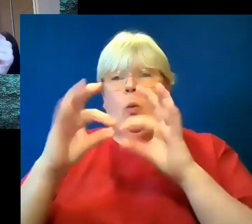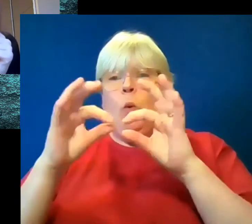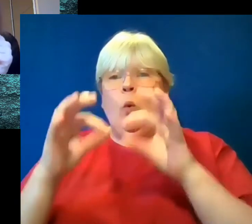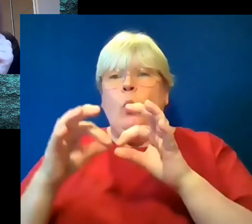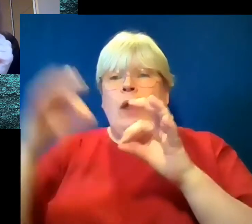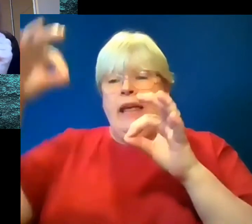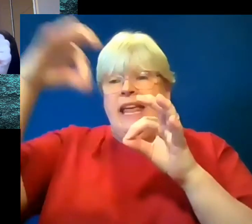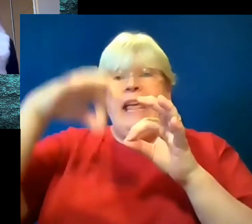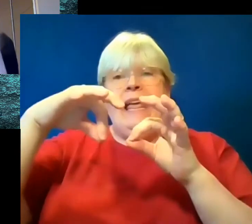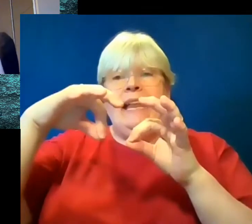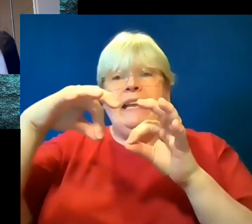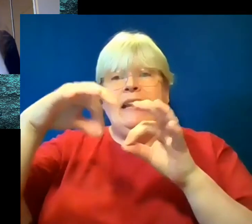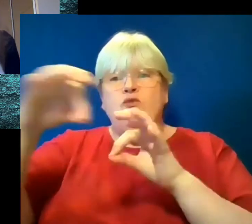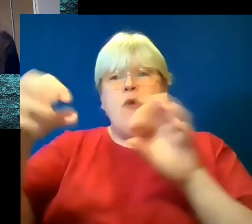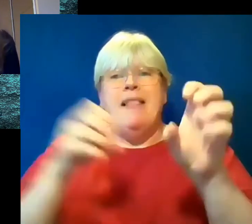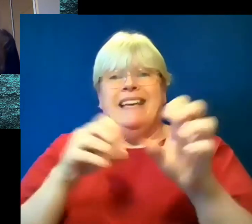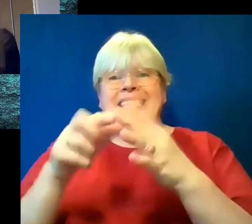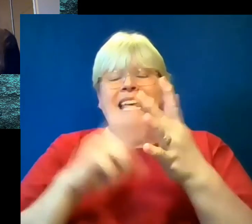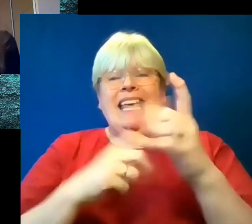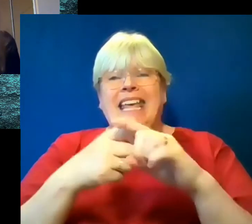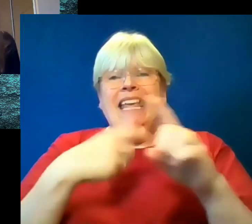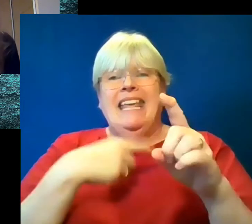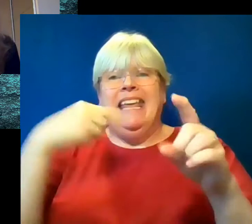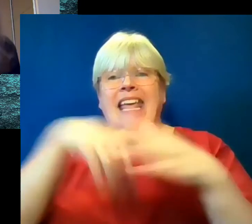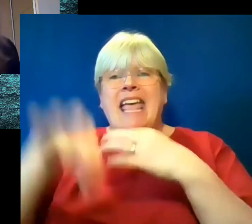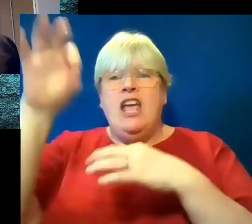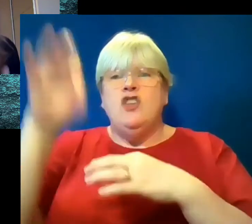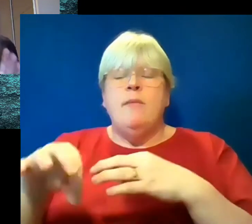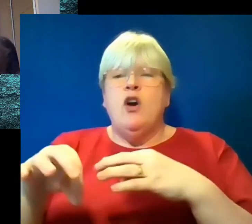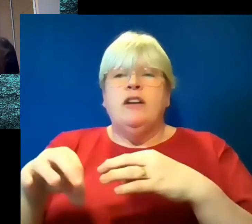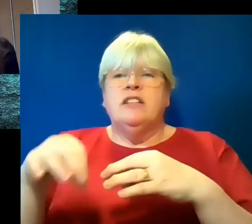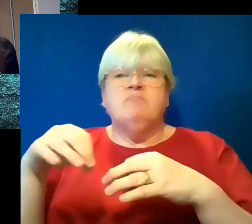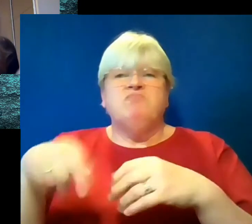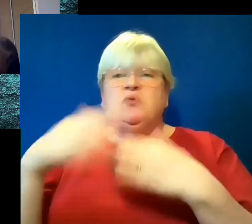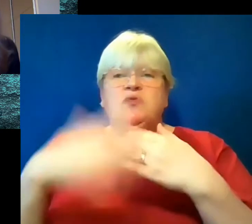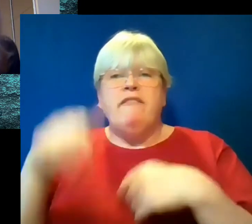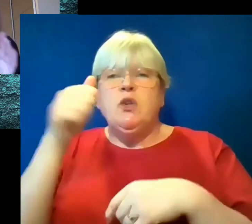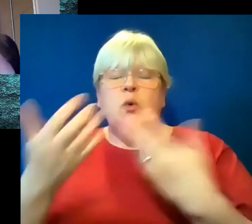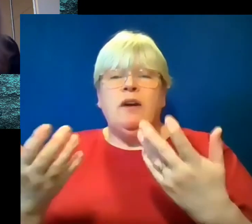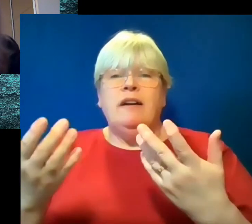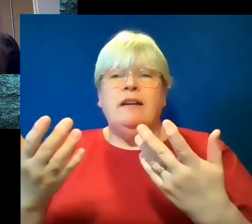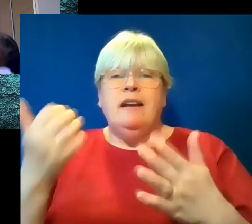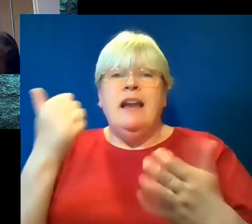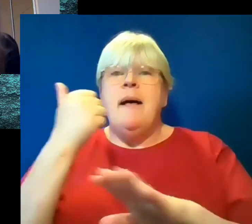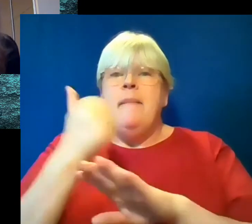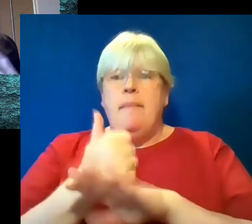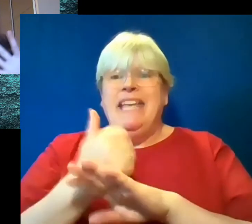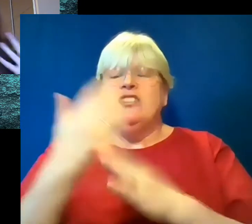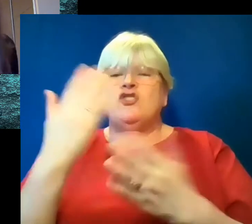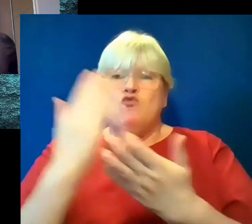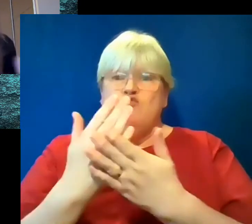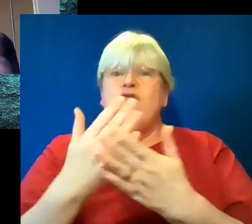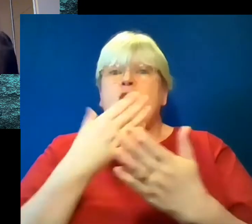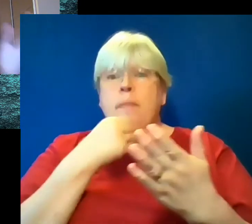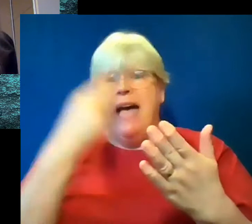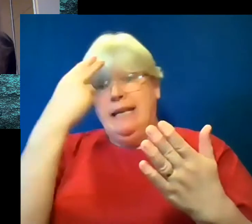it where the ink was in your fountain pen, screw it back up again and put it in your pocket, all without you noticing. And that is based on a real man called Apollo Robbins, who can